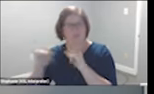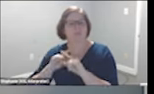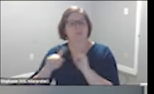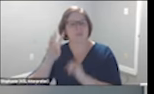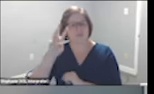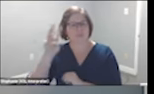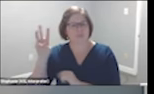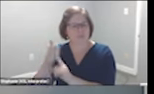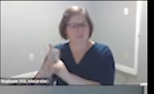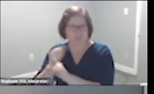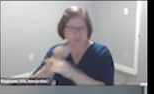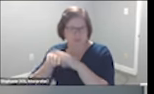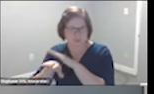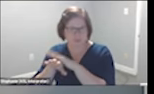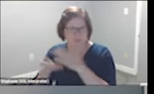not accessible.